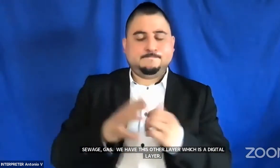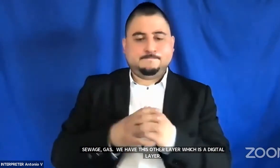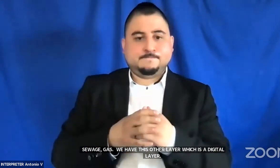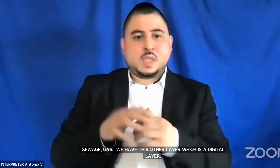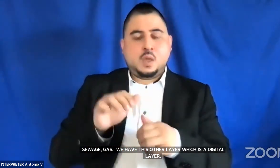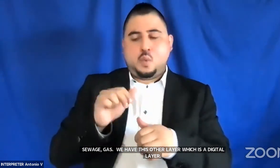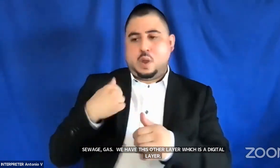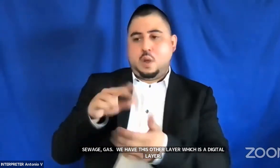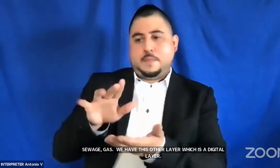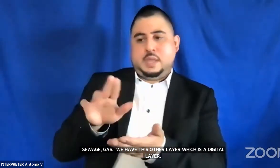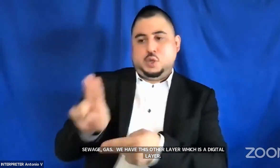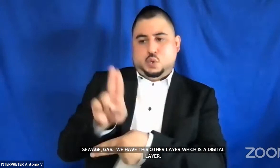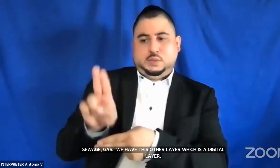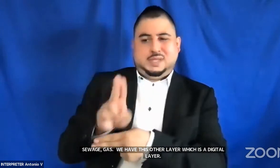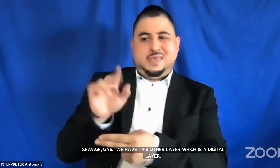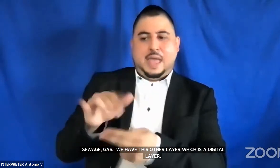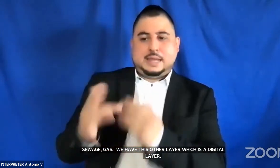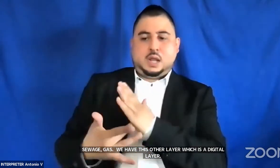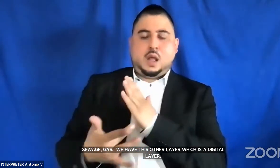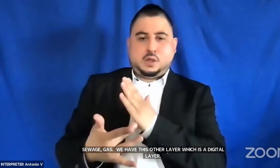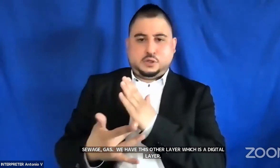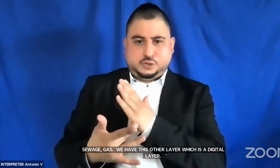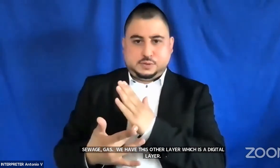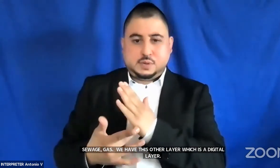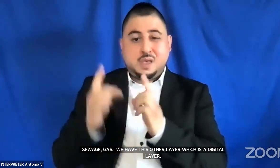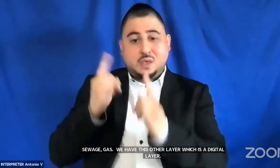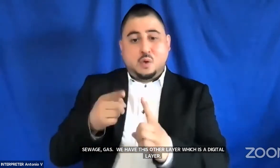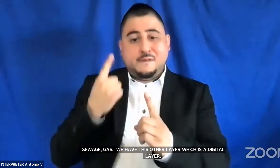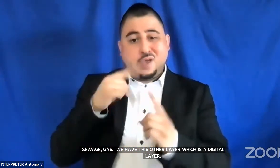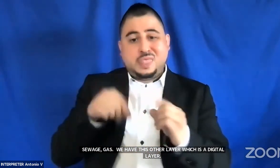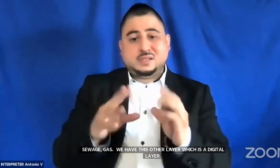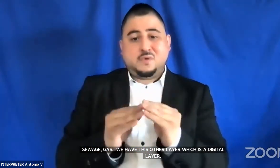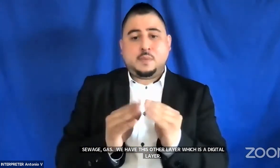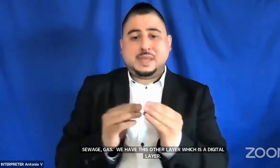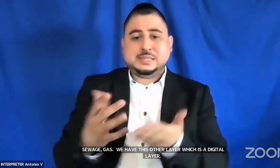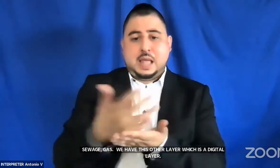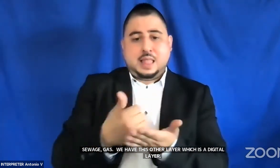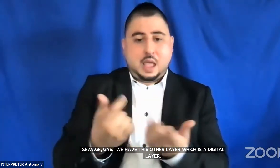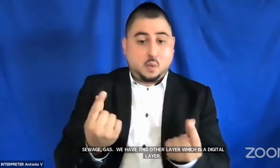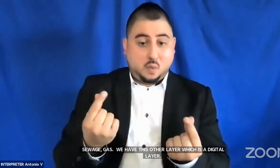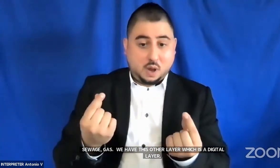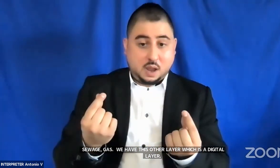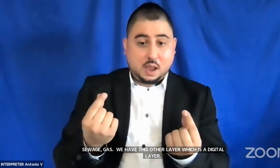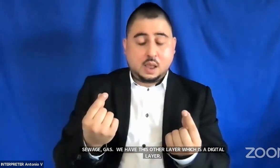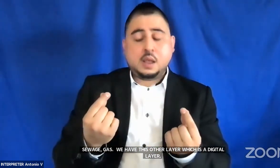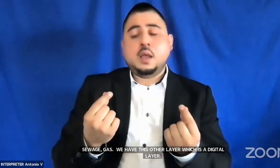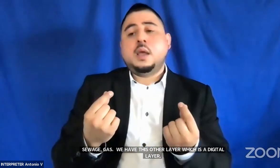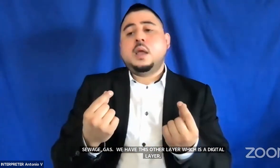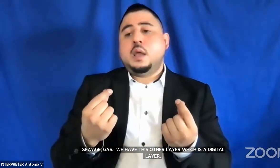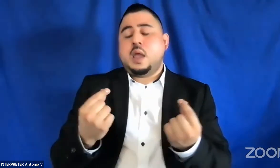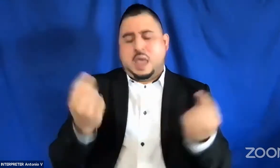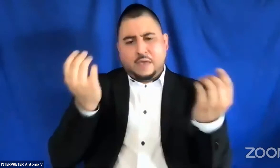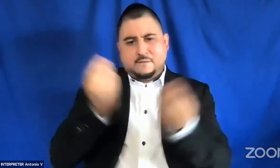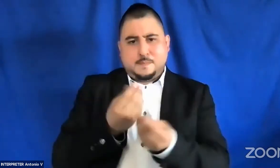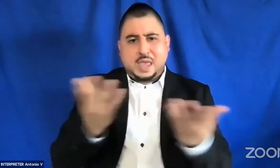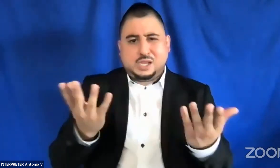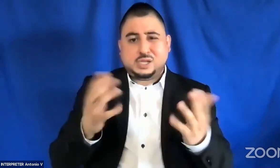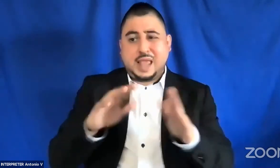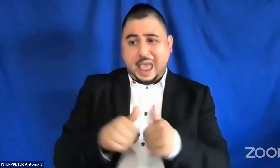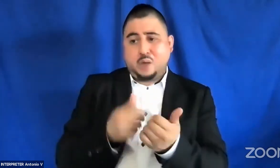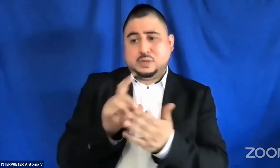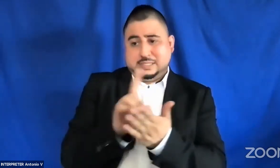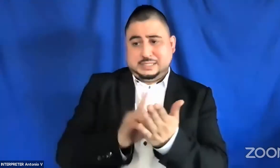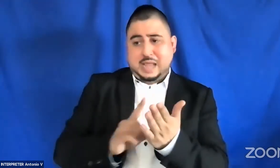working off of, right? The goal of this forum is to collect and share information on designing these